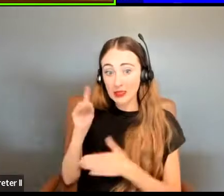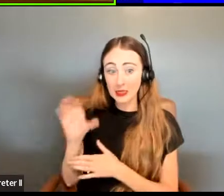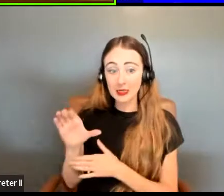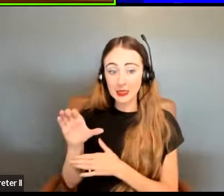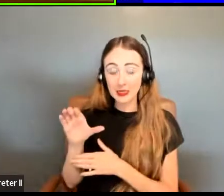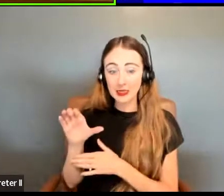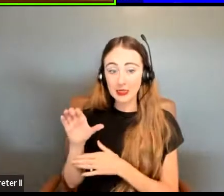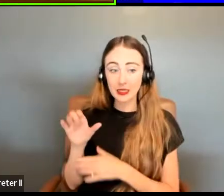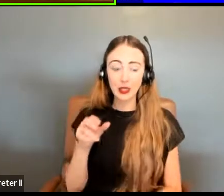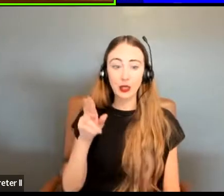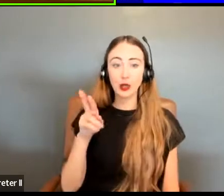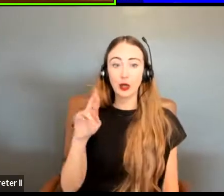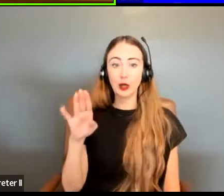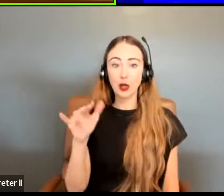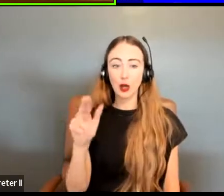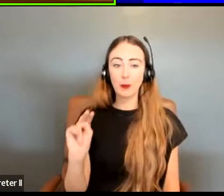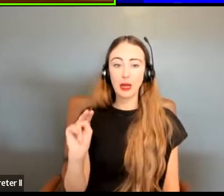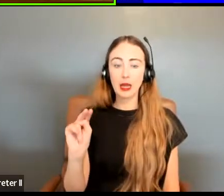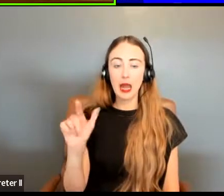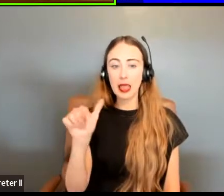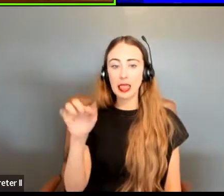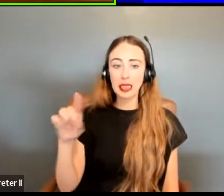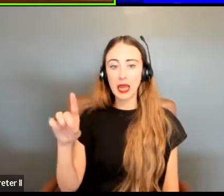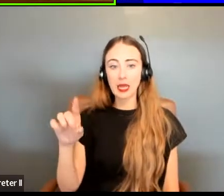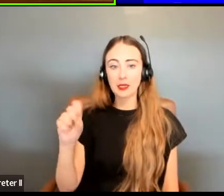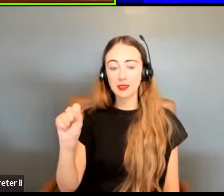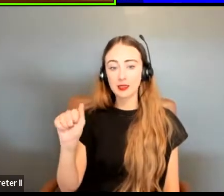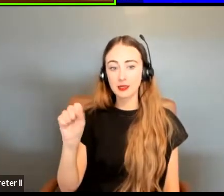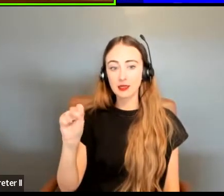is urban land sassafras, Sholem.